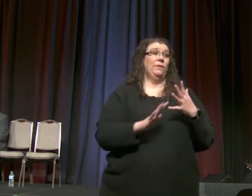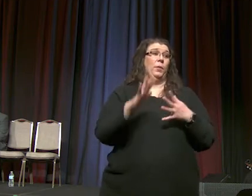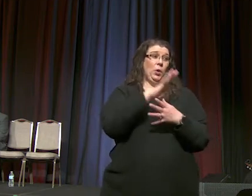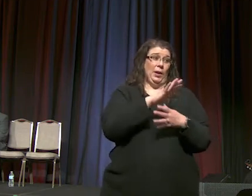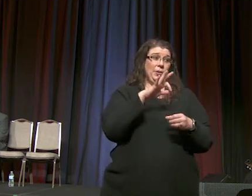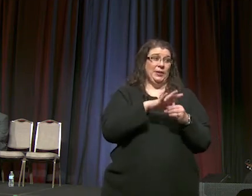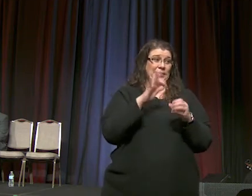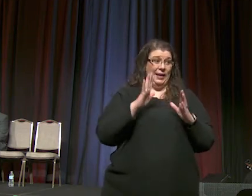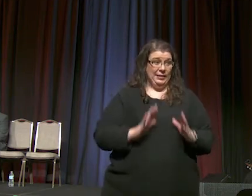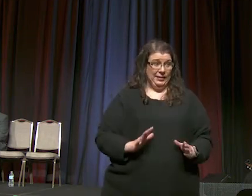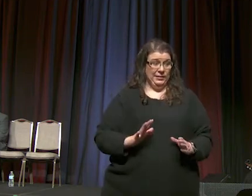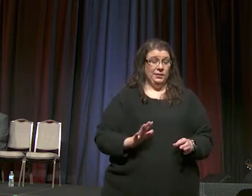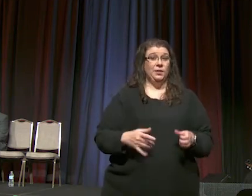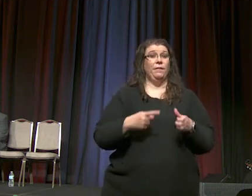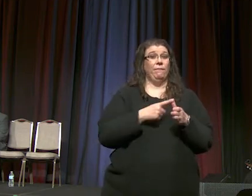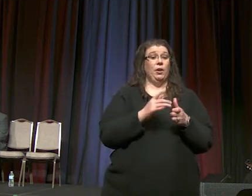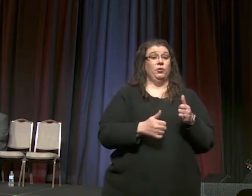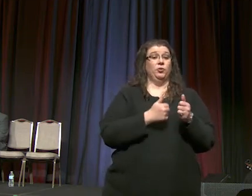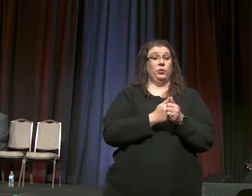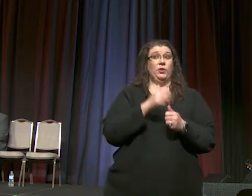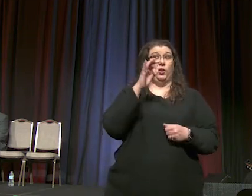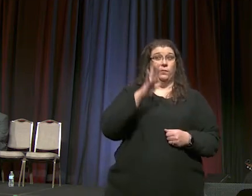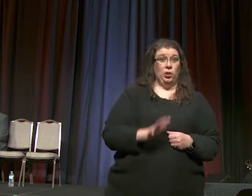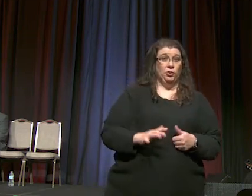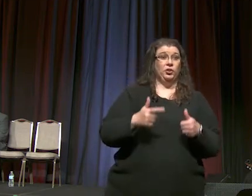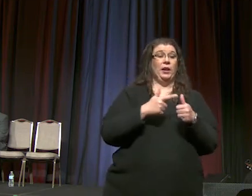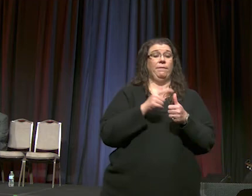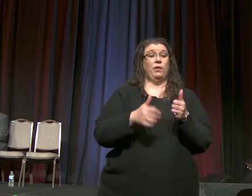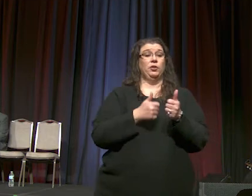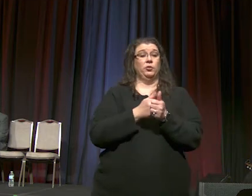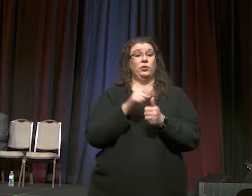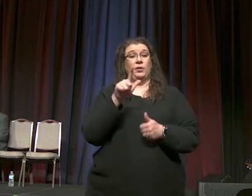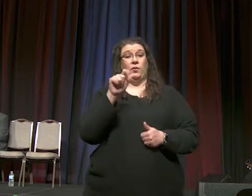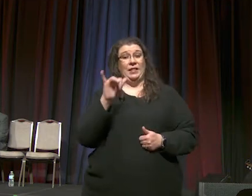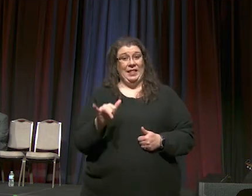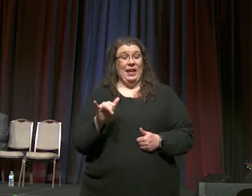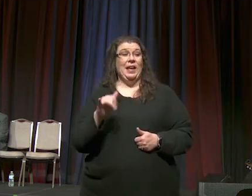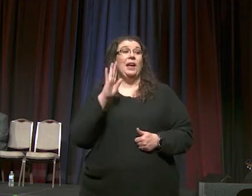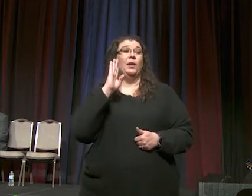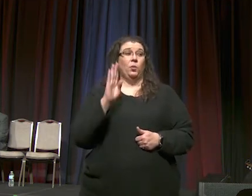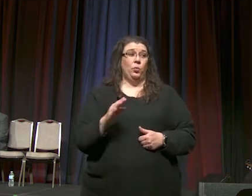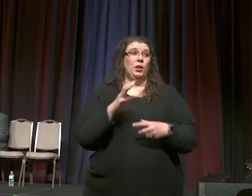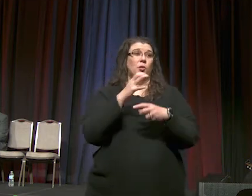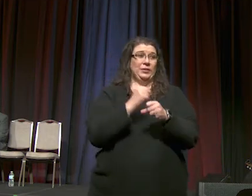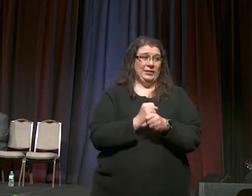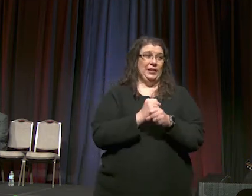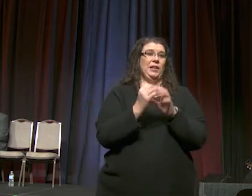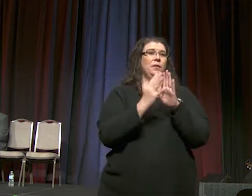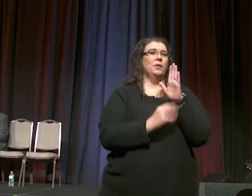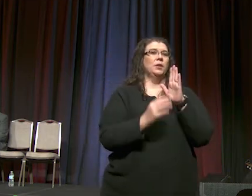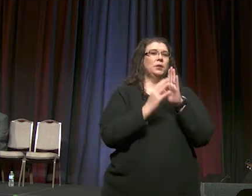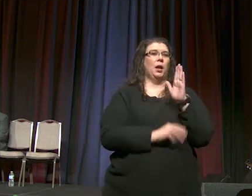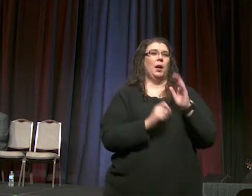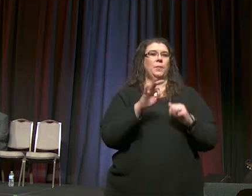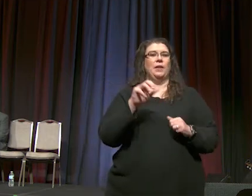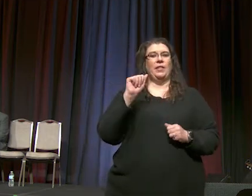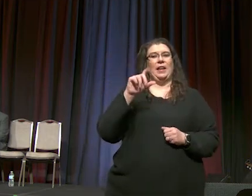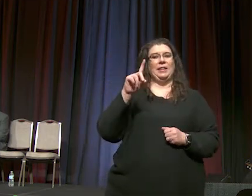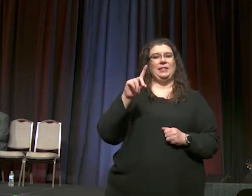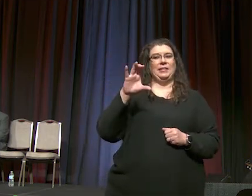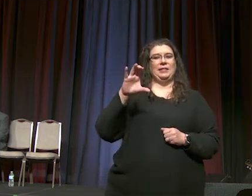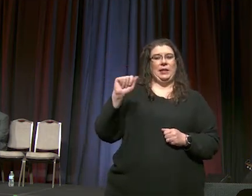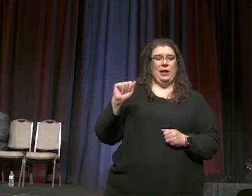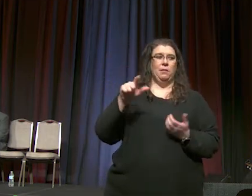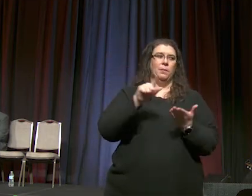delegates. First Reserve clergy and First Reserve lay delegates do receive a copy of the ADCA, the